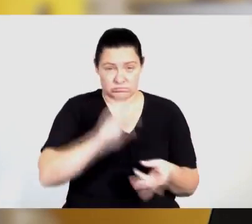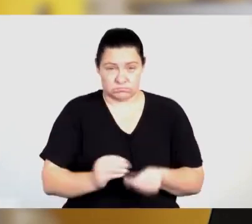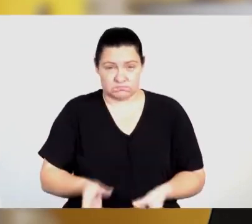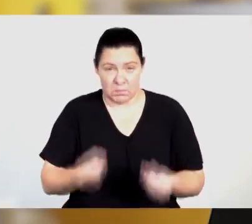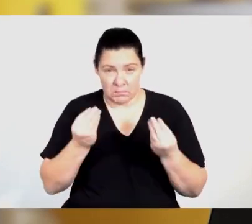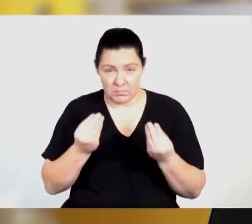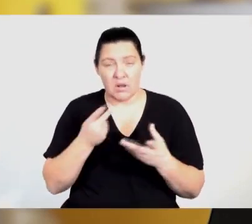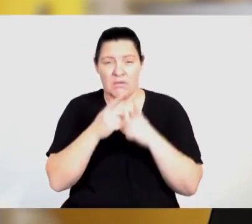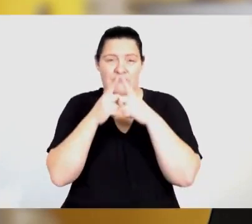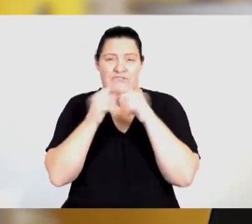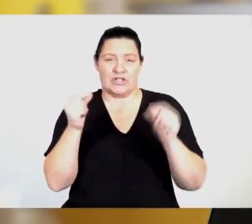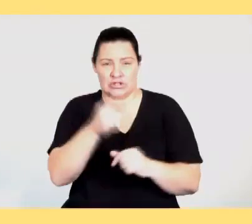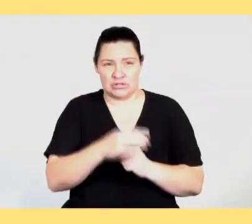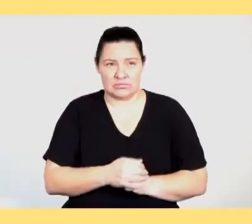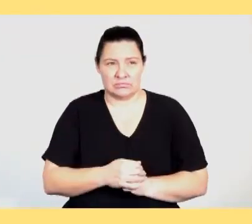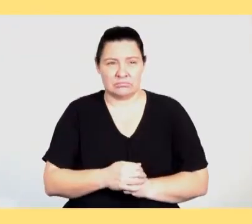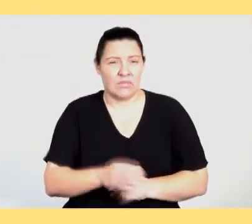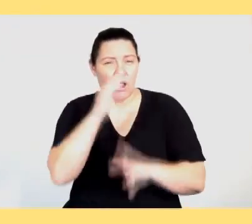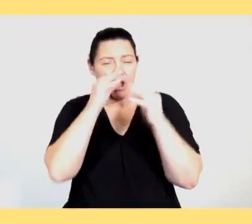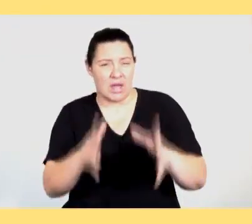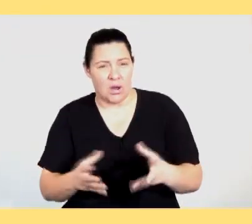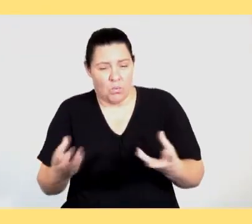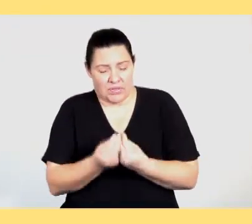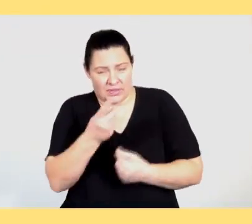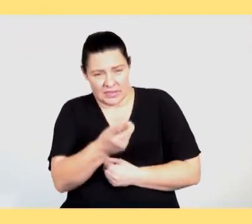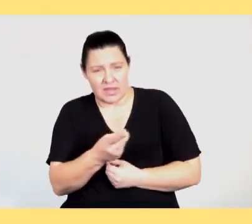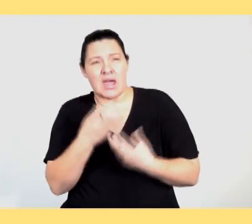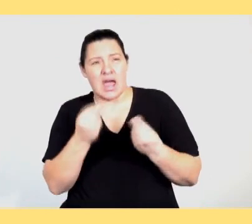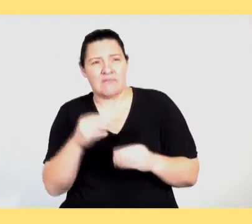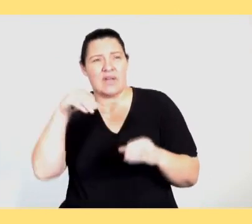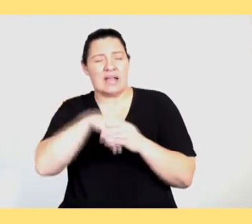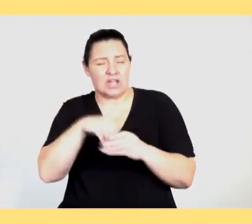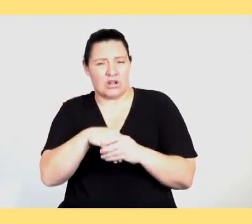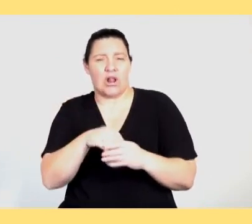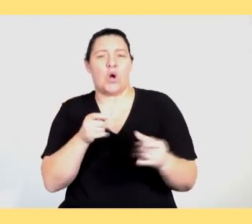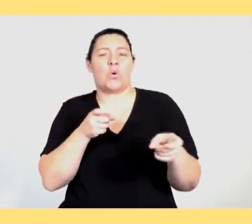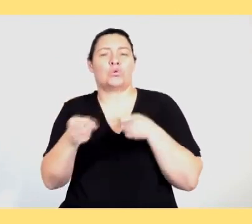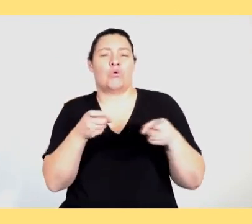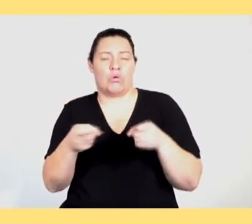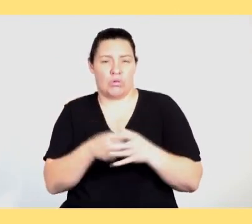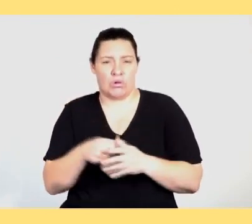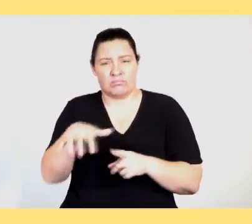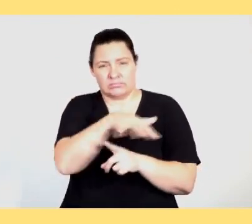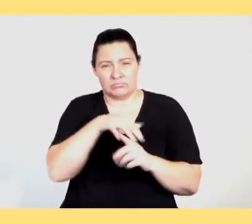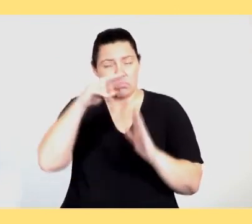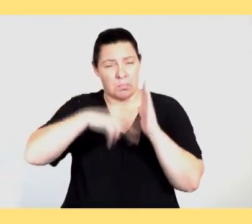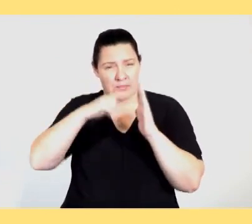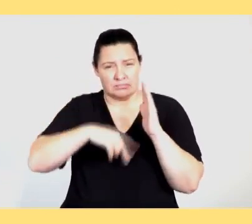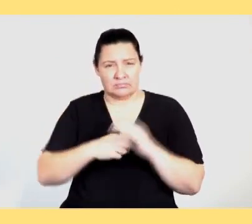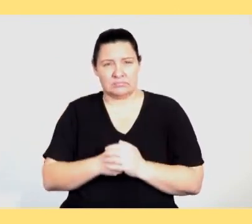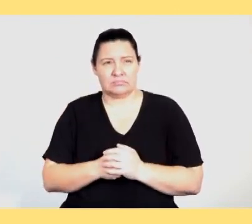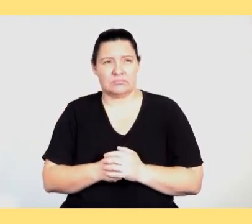your total, then you are done there. Dear learners, with me here, I have an internal control scenario, and it